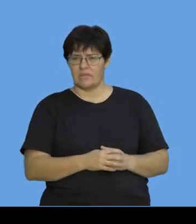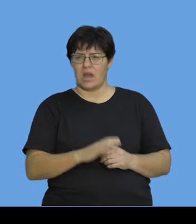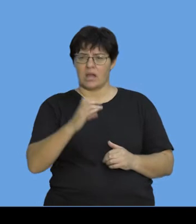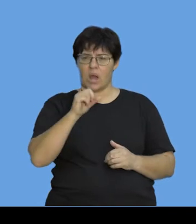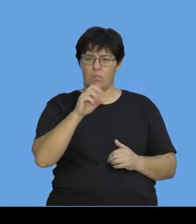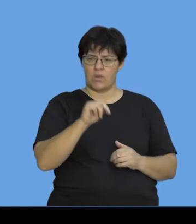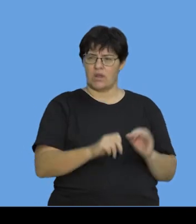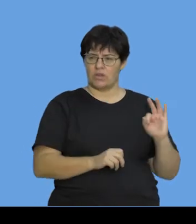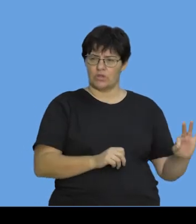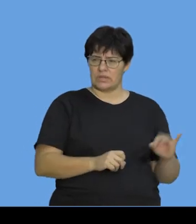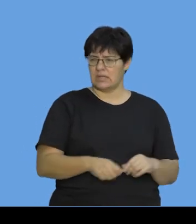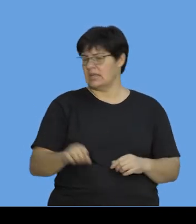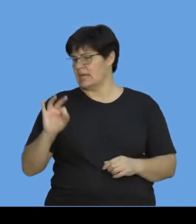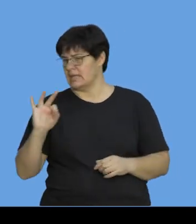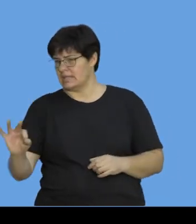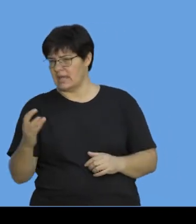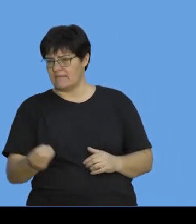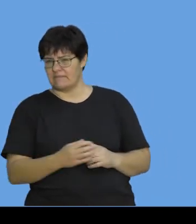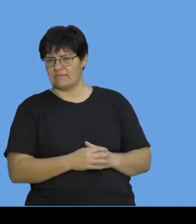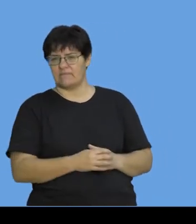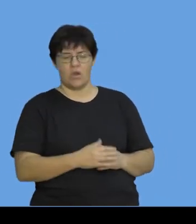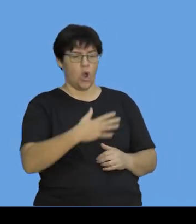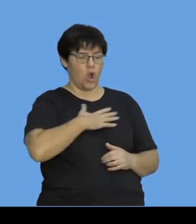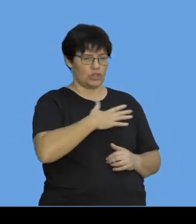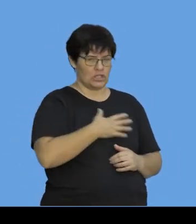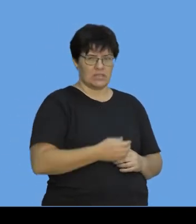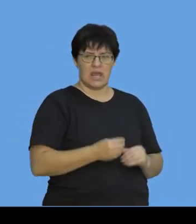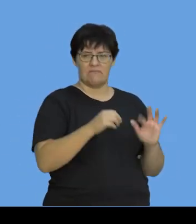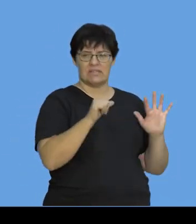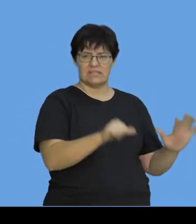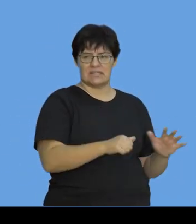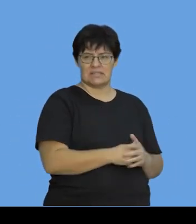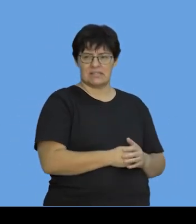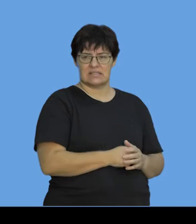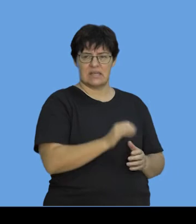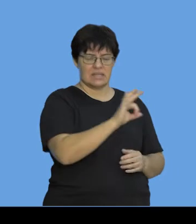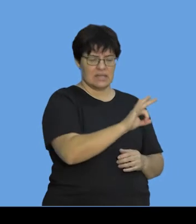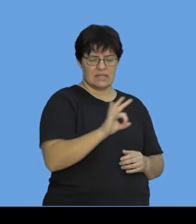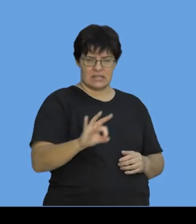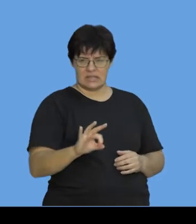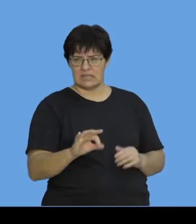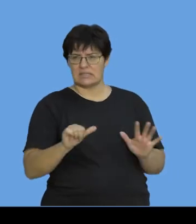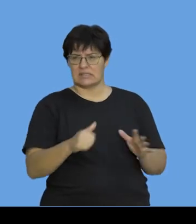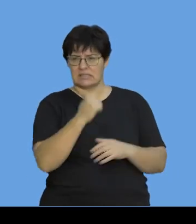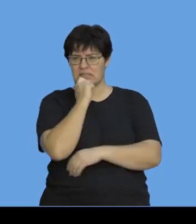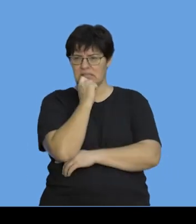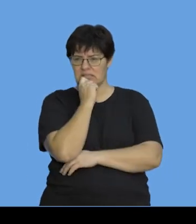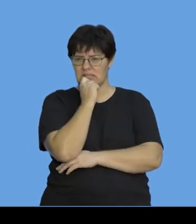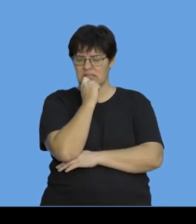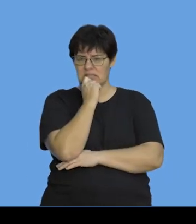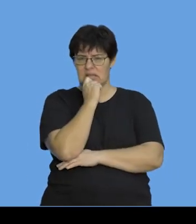go to carbon, 3 on the right, and then oxygen, we've got 6, 3 plus 3, and then 6. So